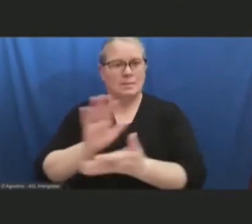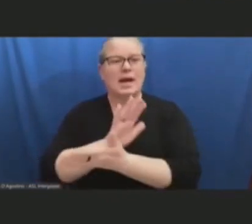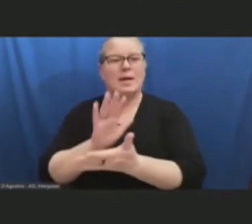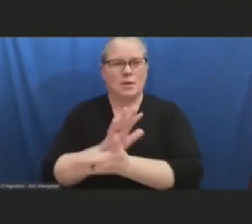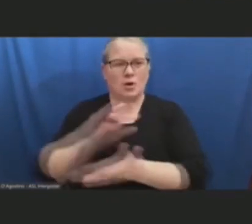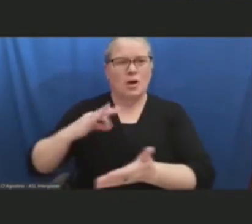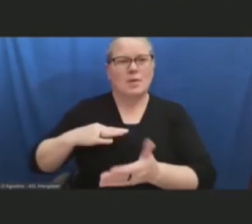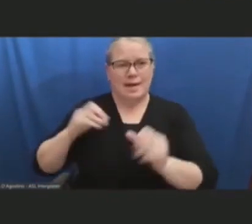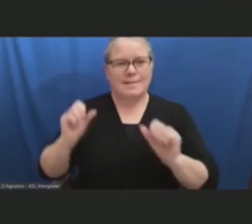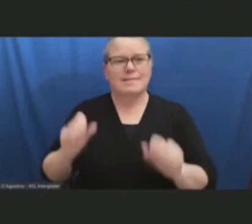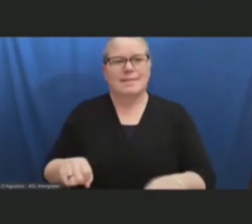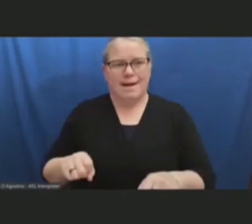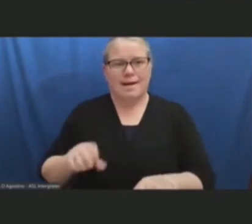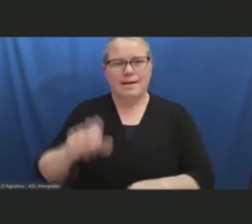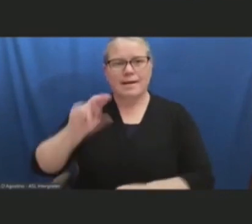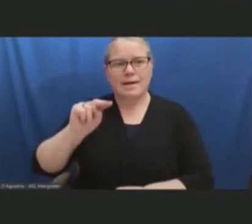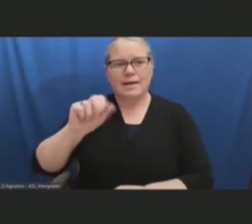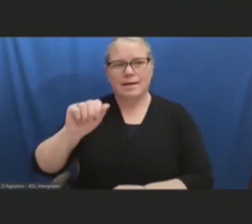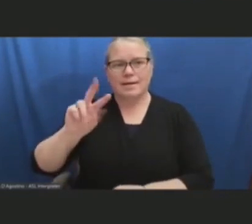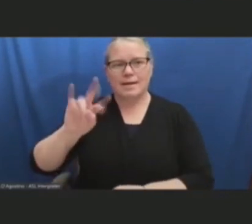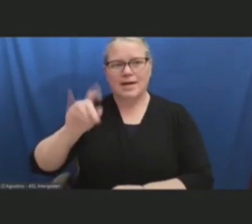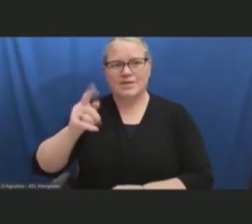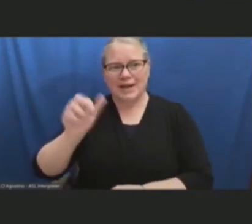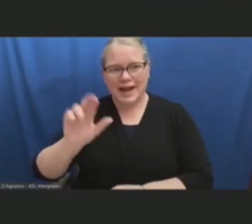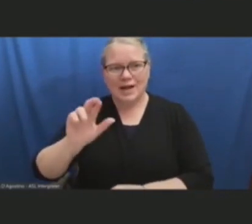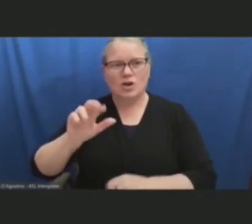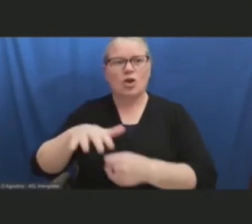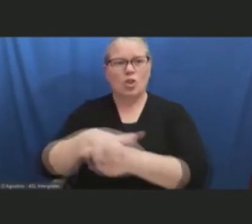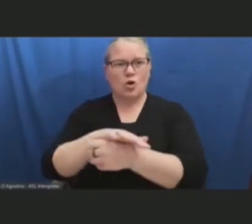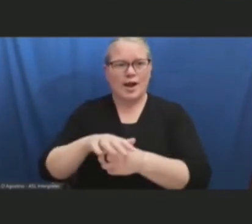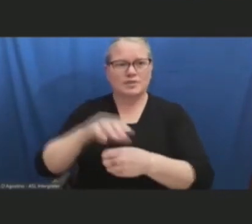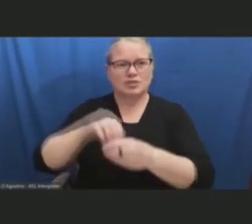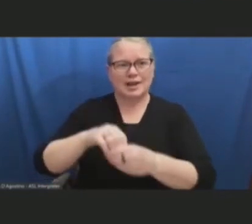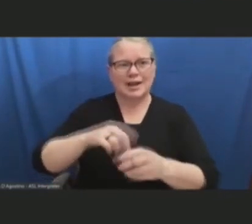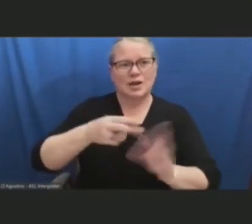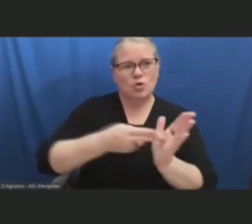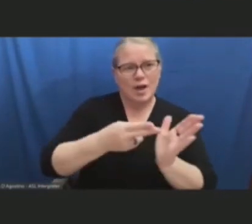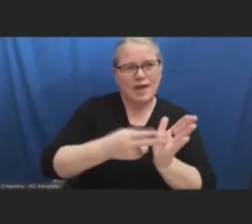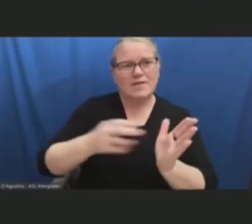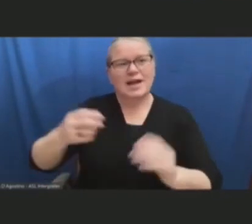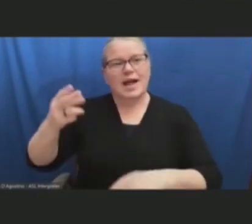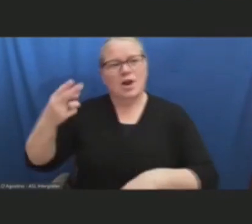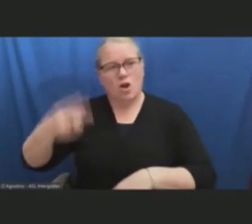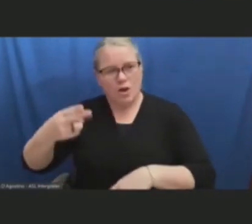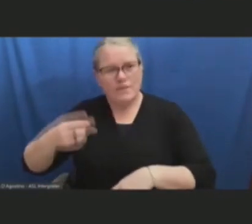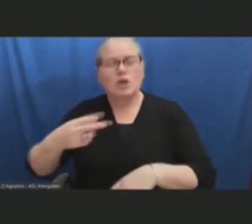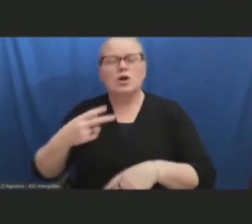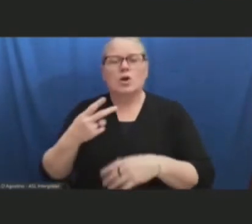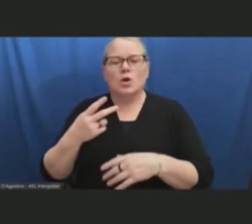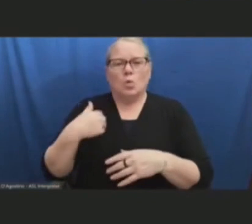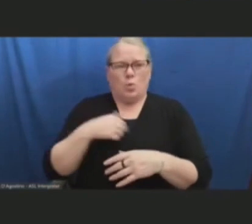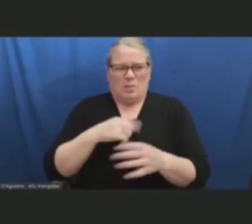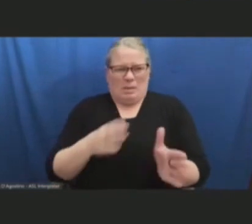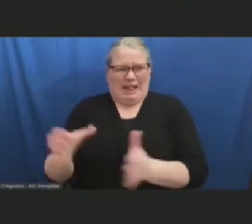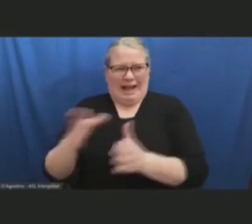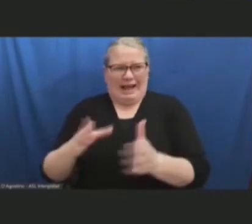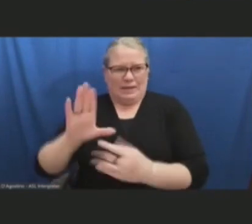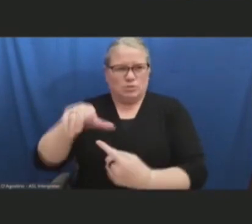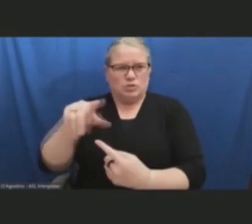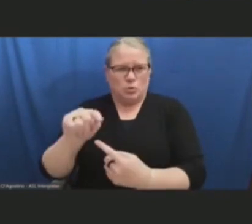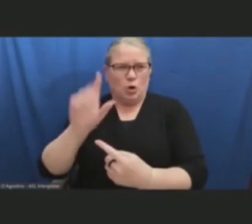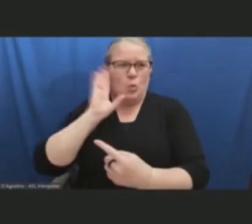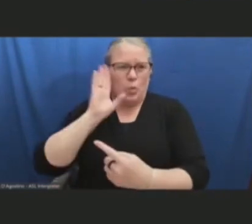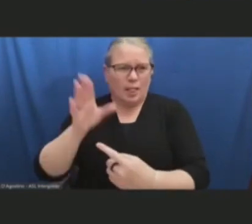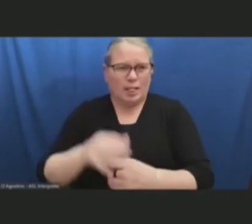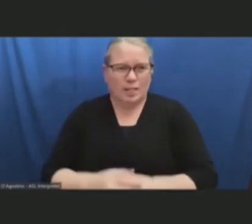available at our Navigator locations in New Haven and Hartford. We are working on a Bridgeport location as well. We want to make